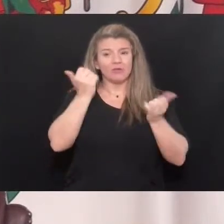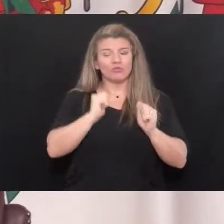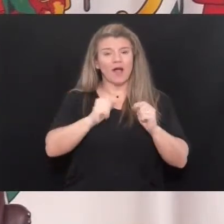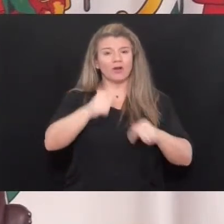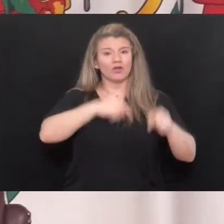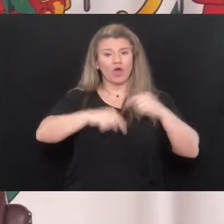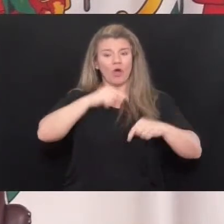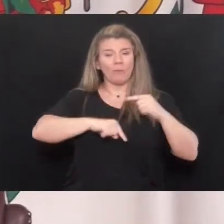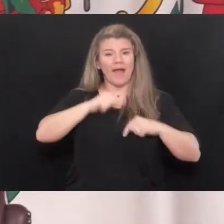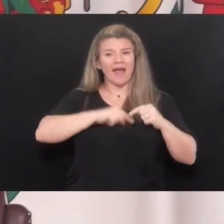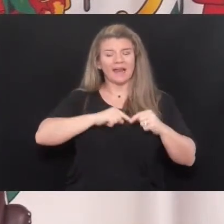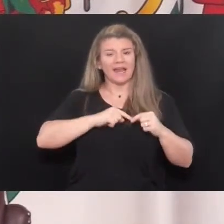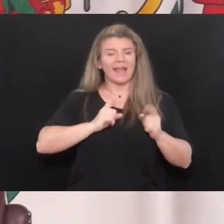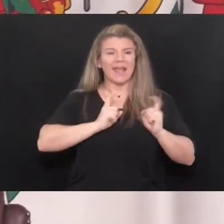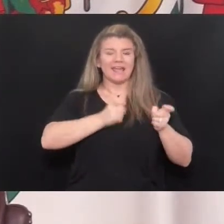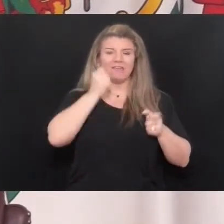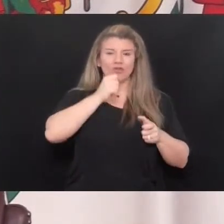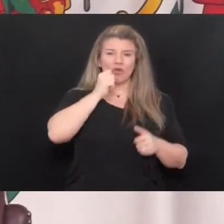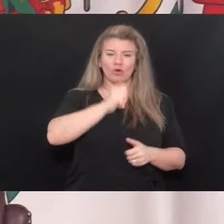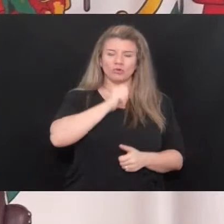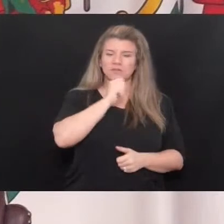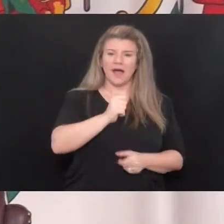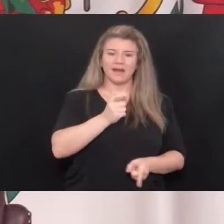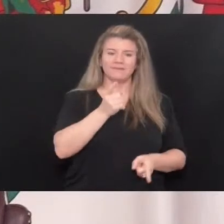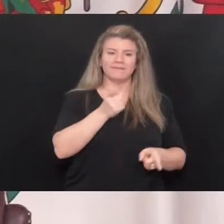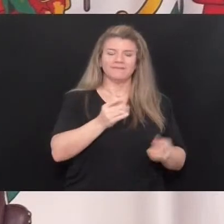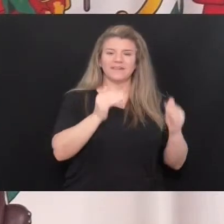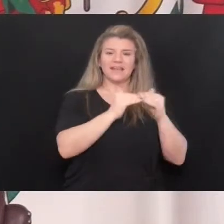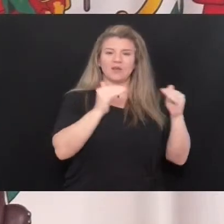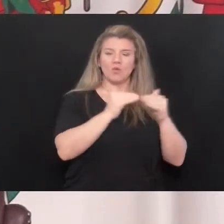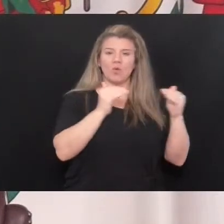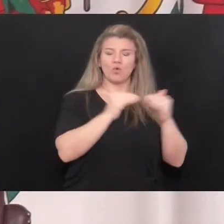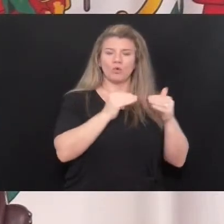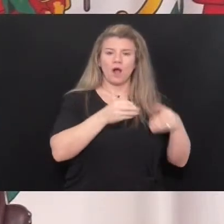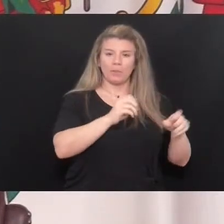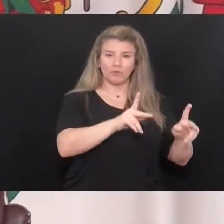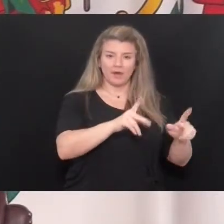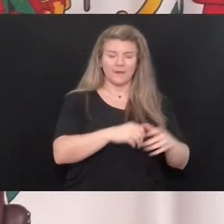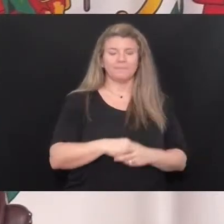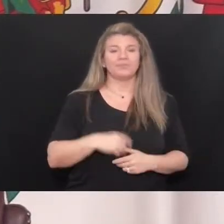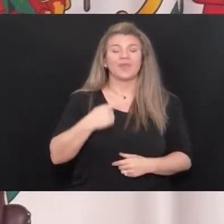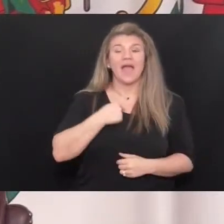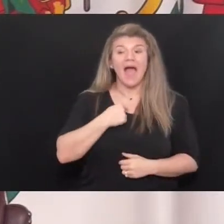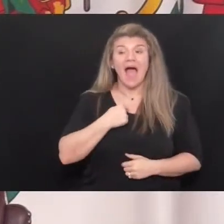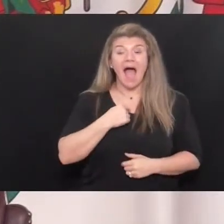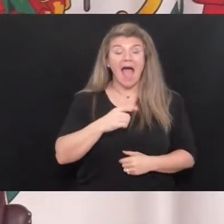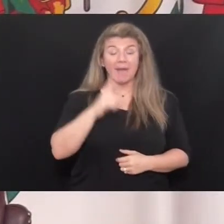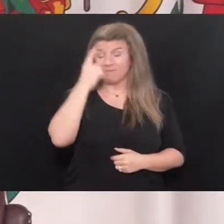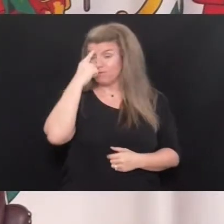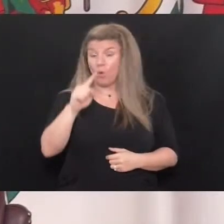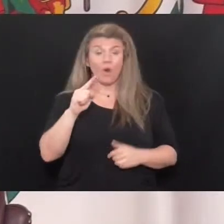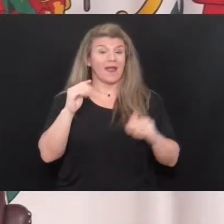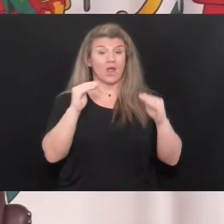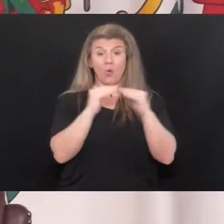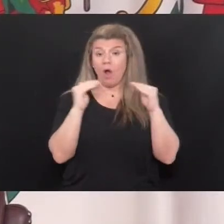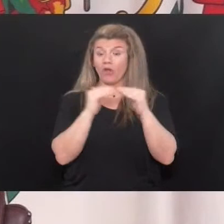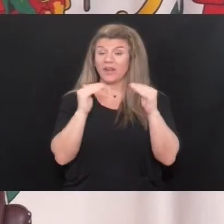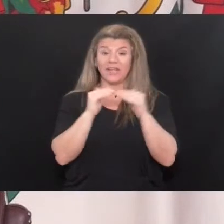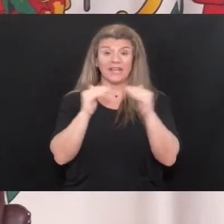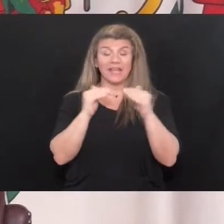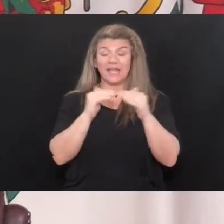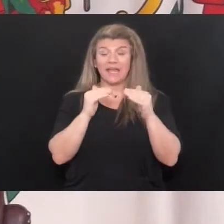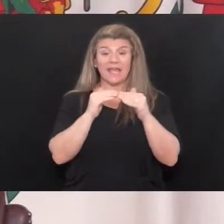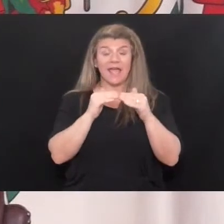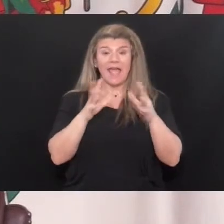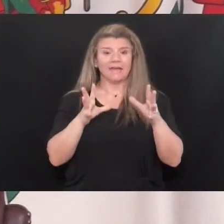possibly disadvantage our girls. Now, I am all for equality and embracing and